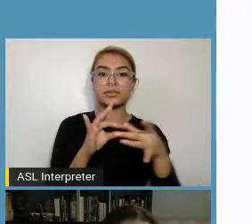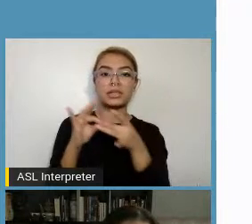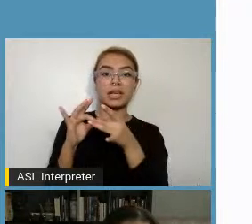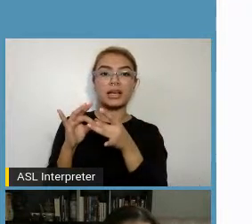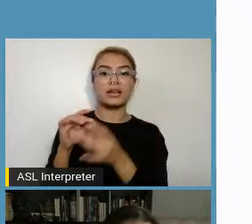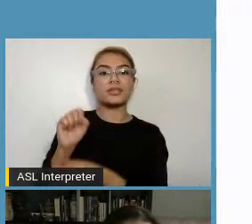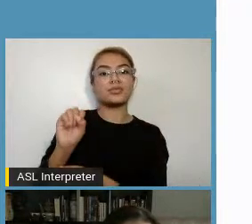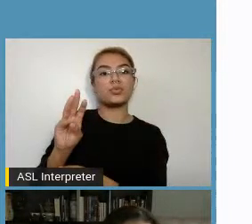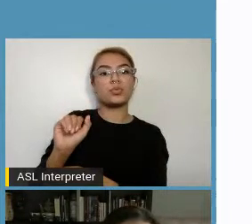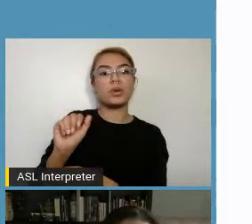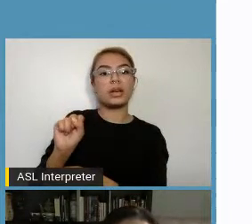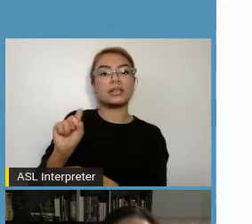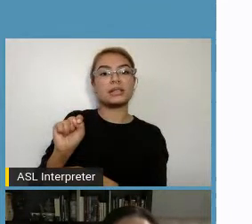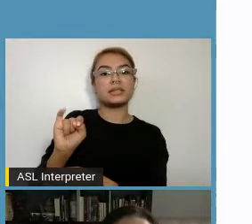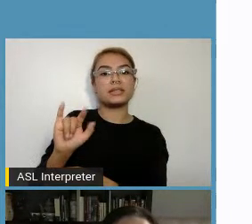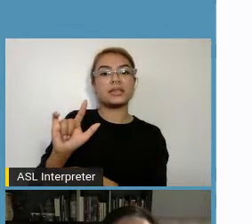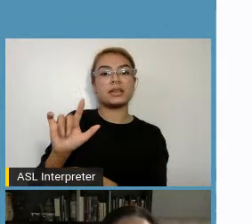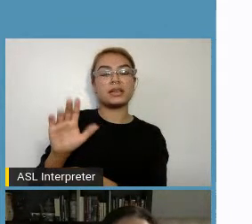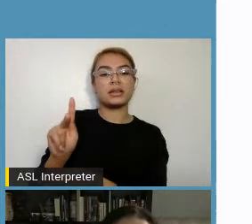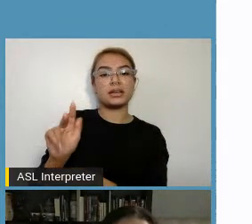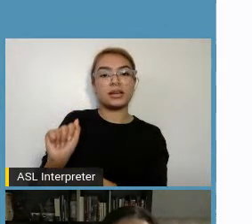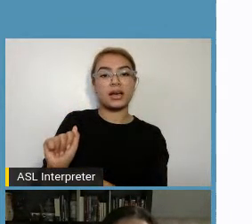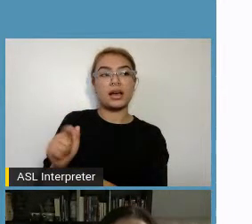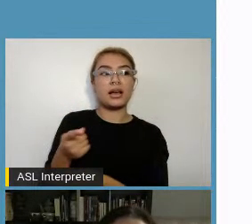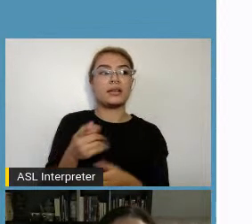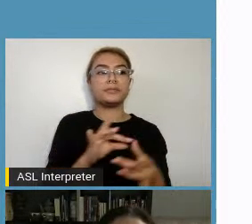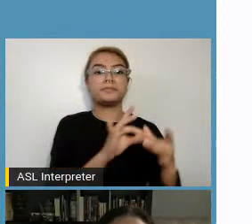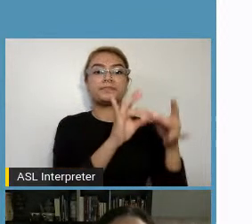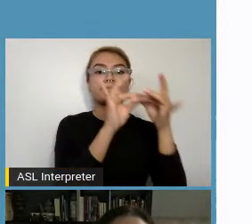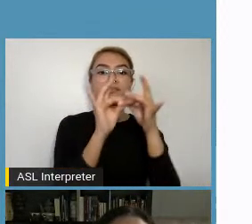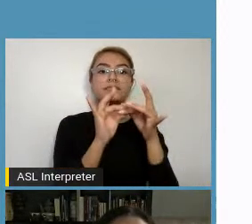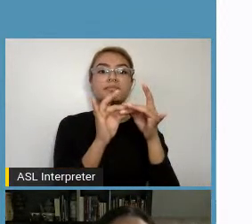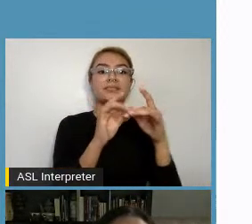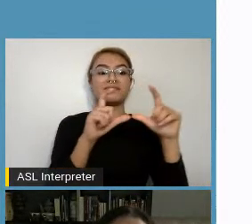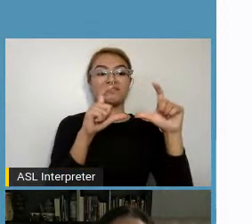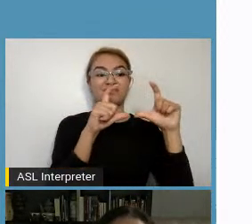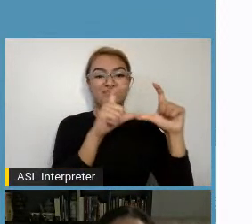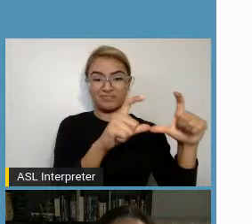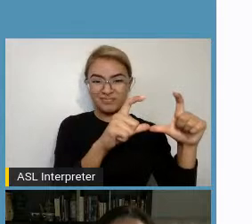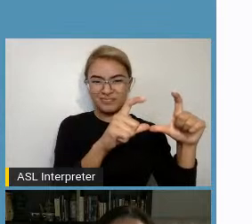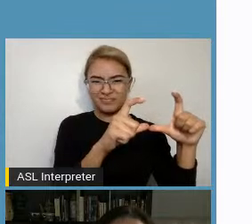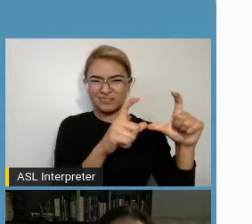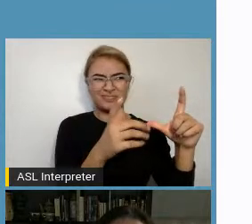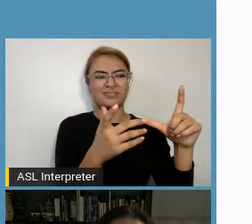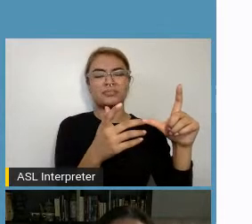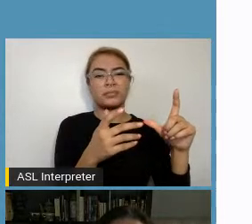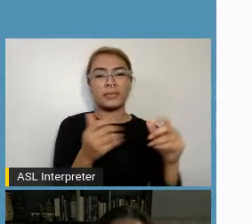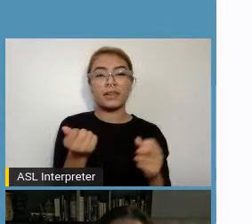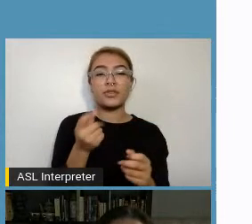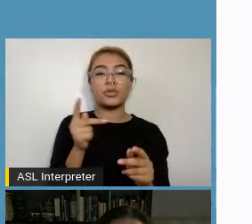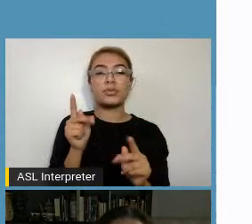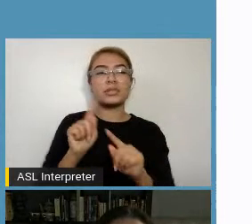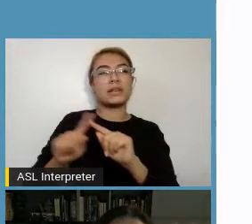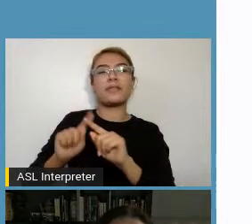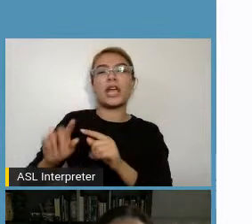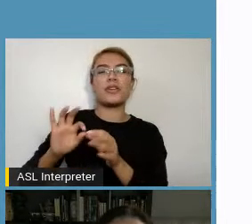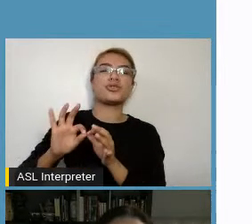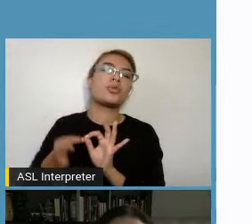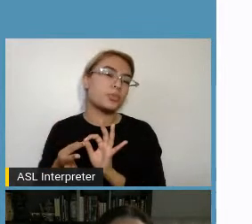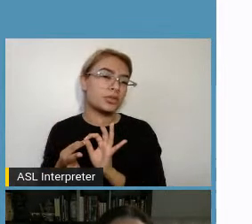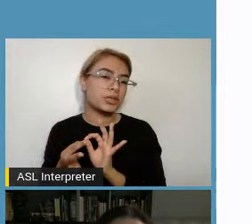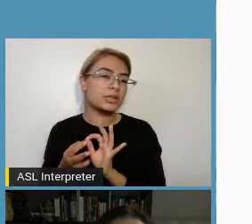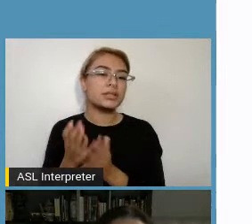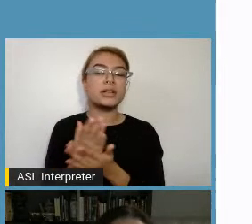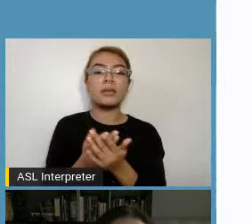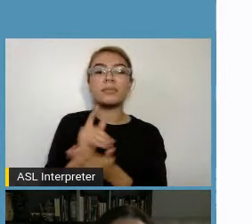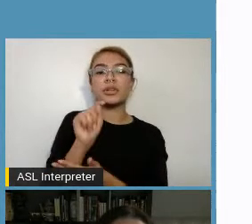a swastika or Nazis, would be. And we've had a couple of different interpretations. Some of the